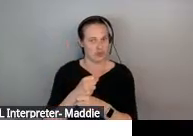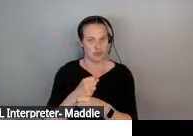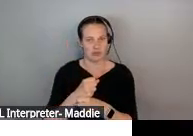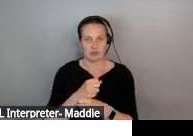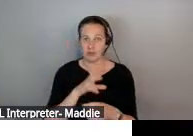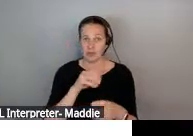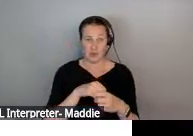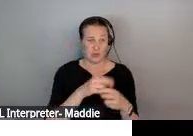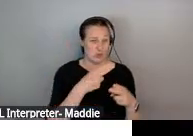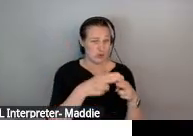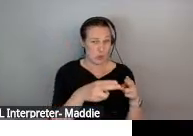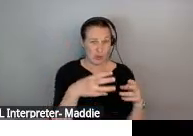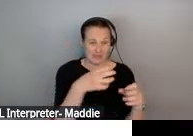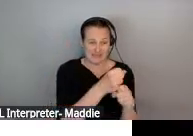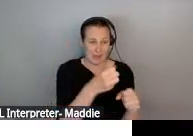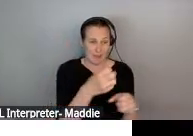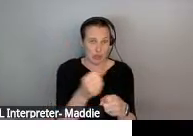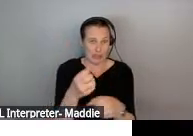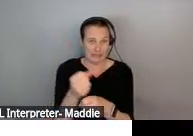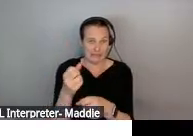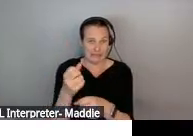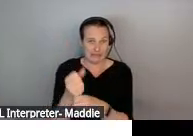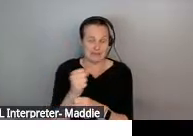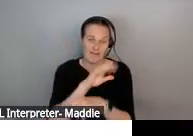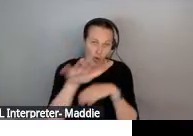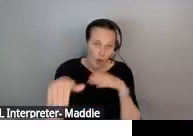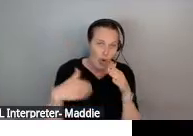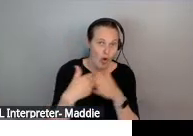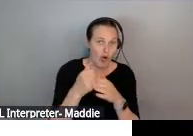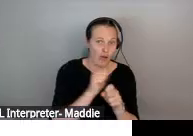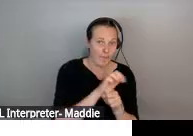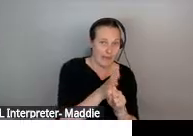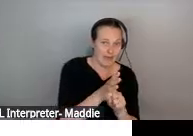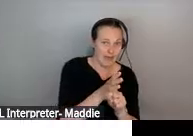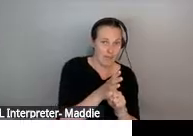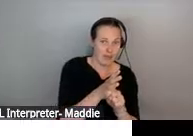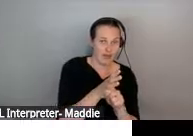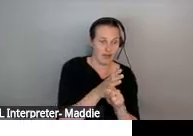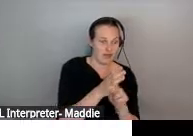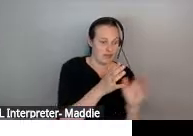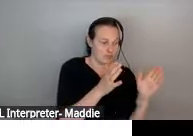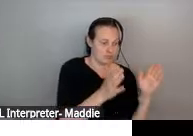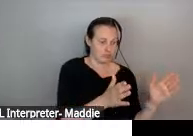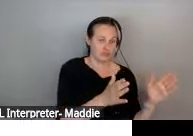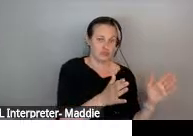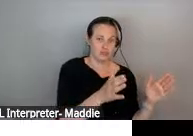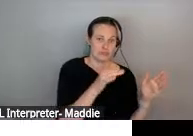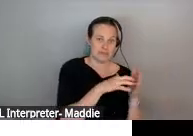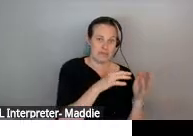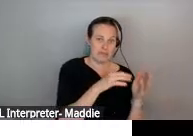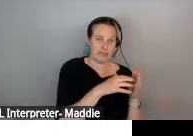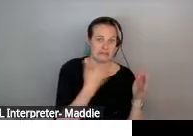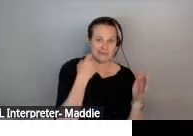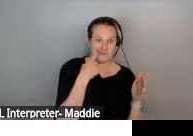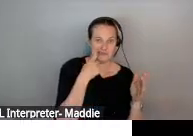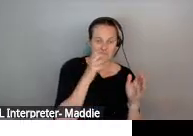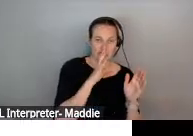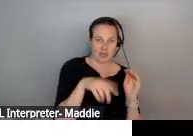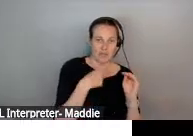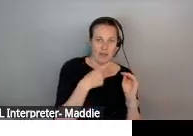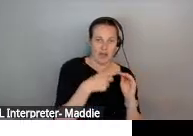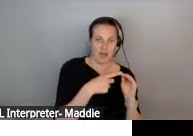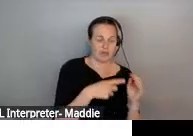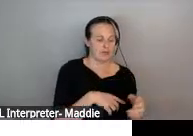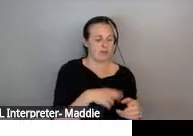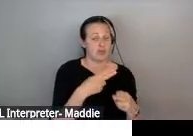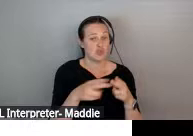short summaries of all of the pandemic era studies that we did that we talked about today, short summaries of